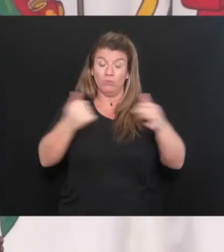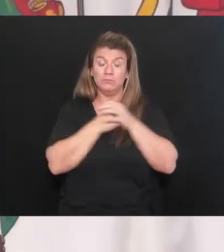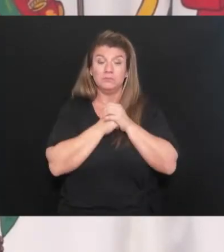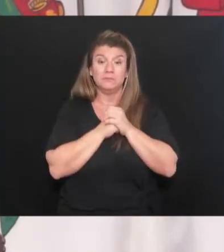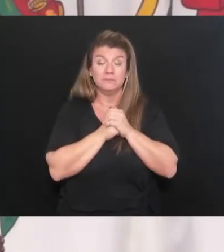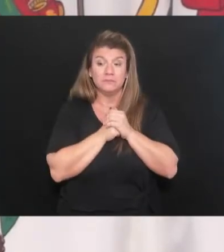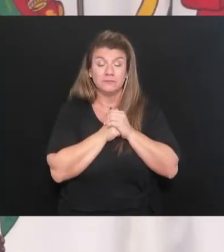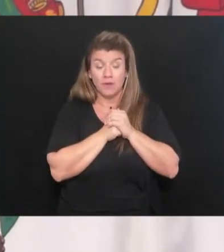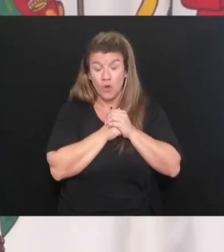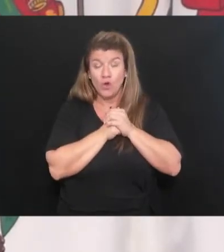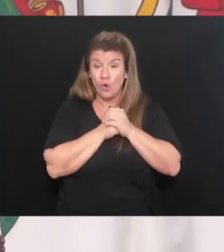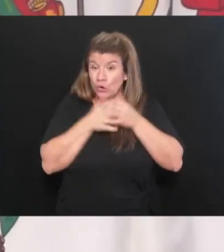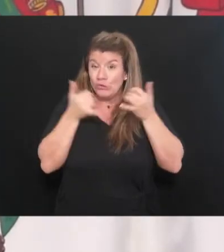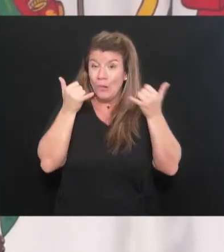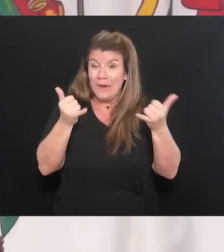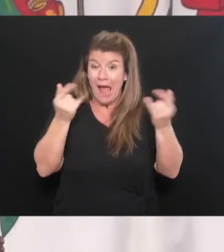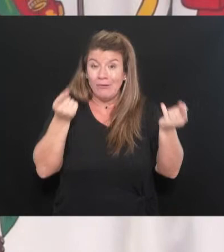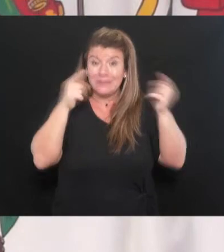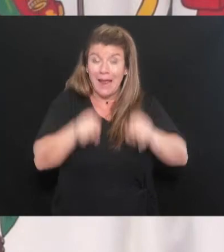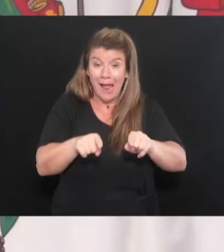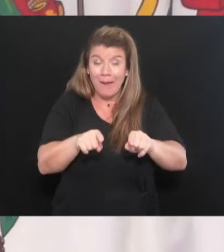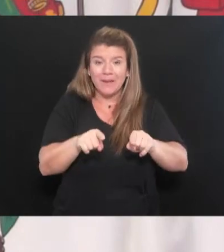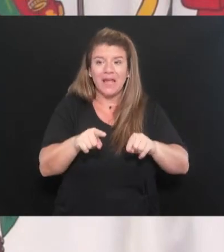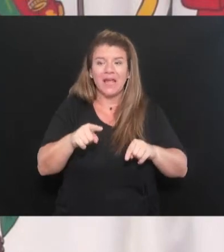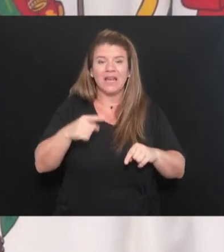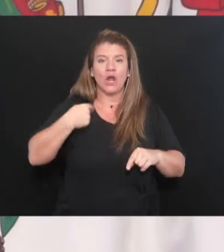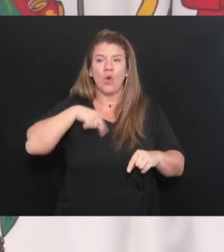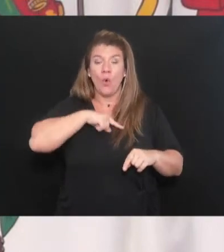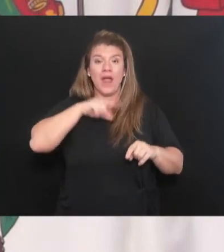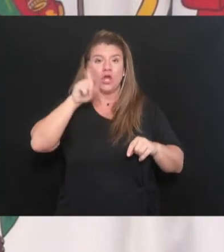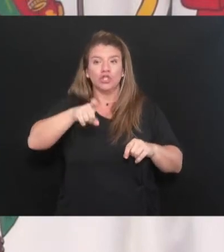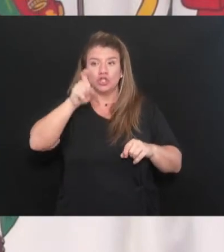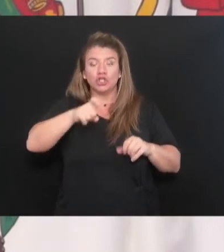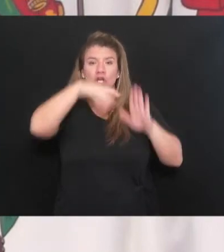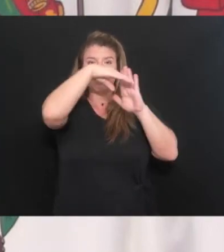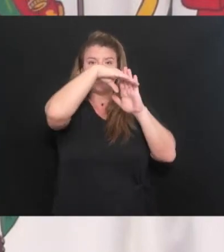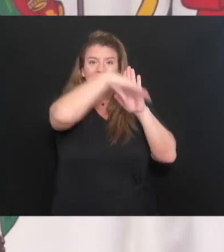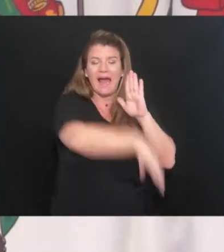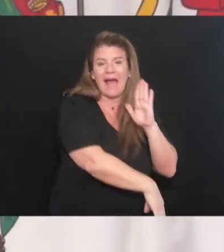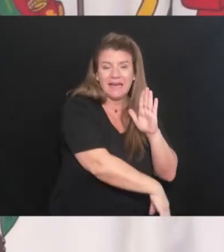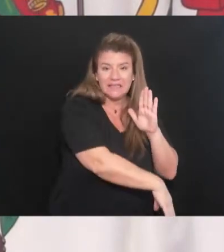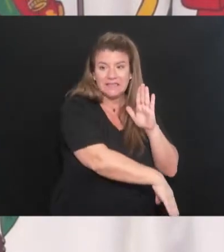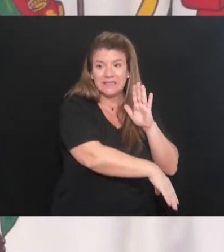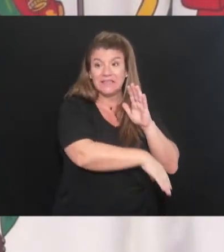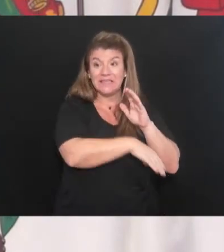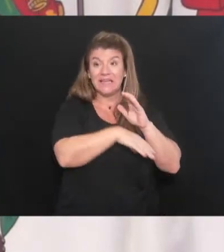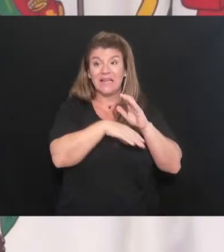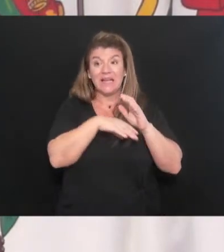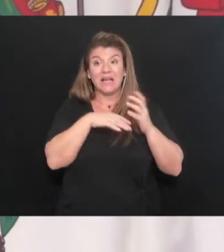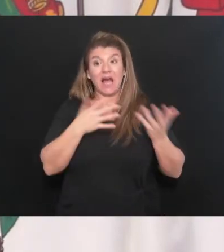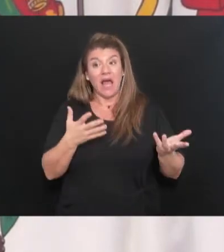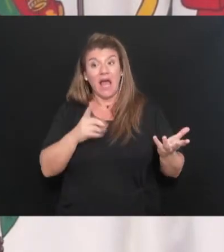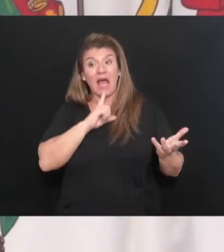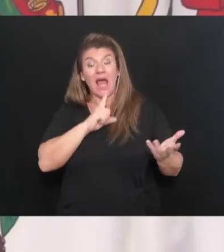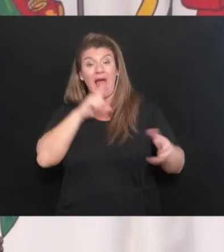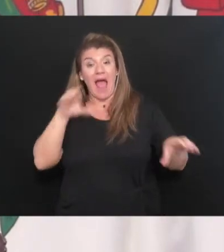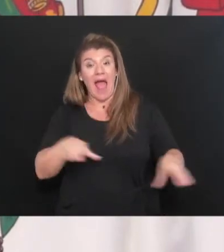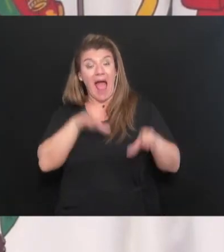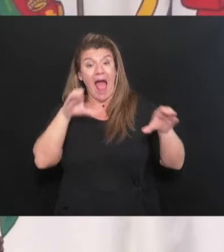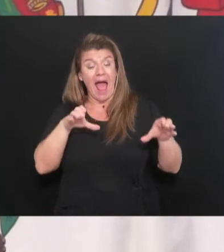we're in that window, we will decline in active cases. Today, we went down in active